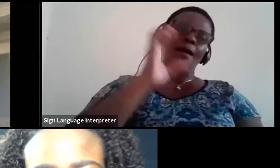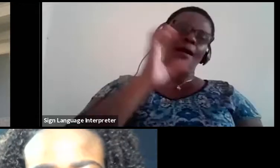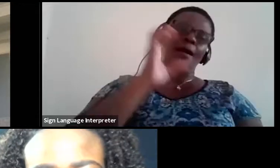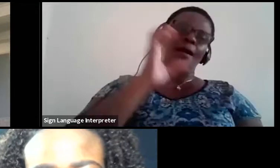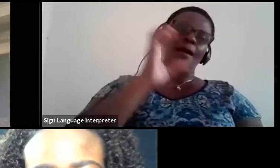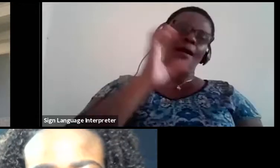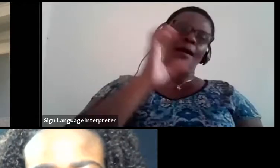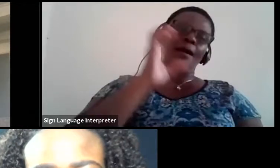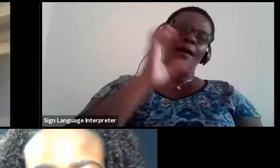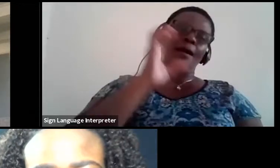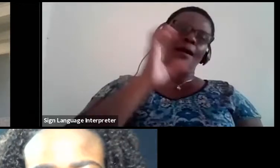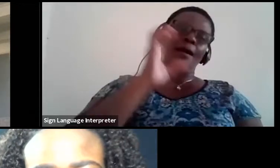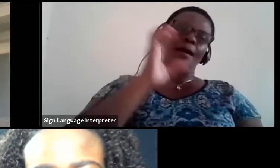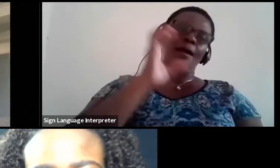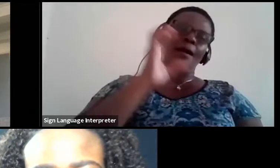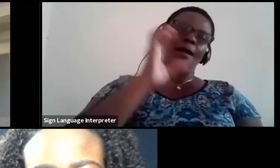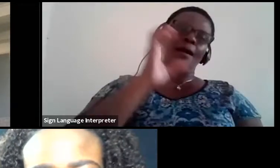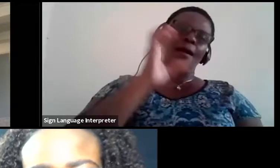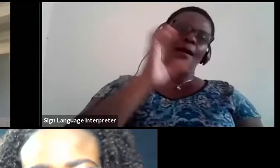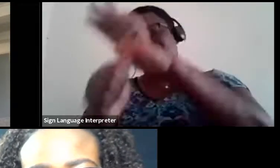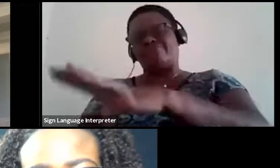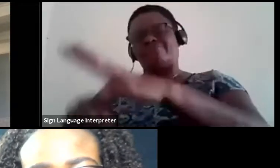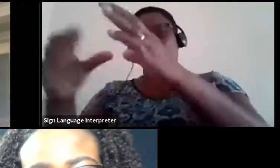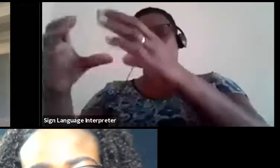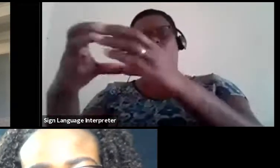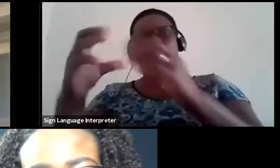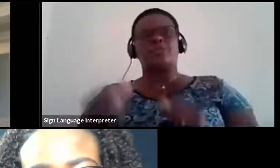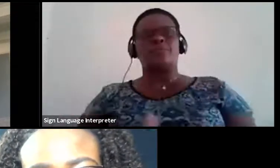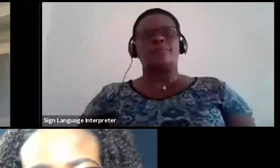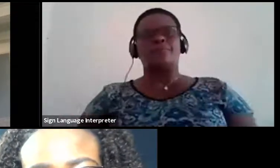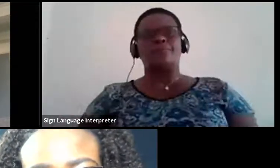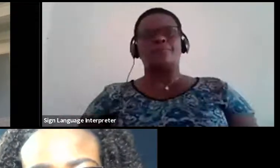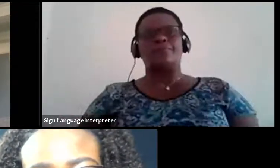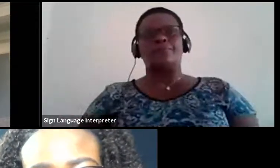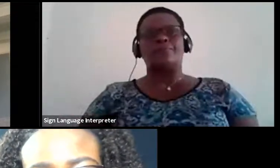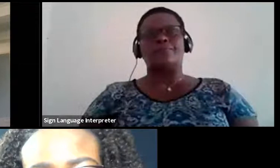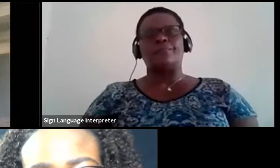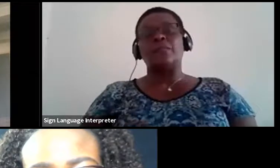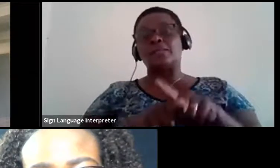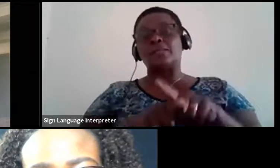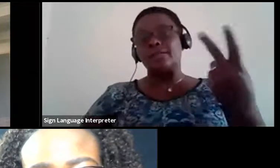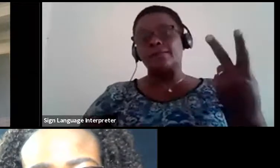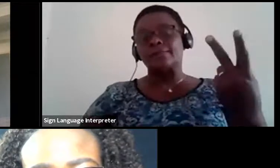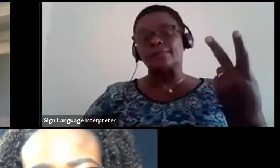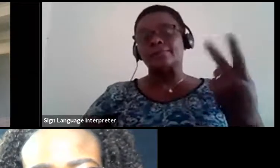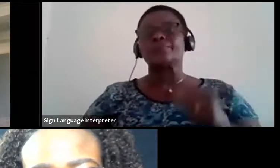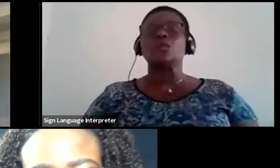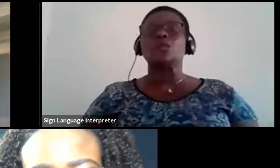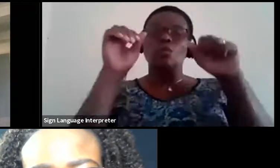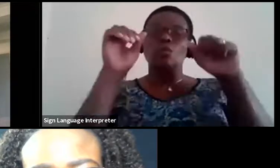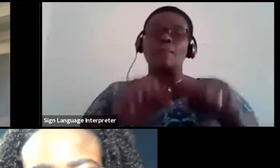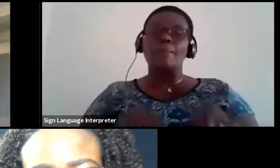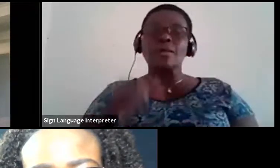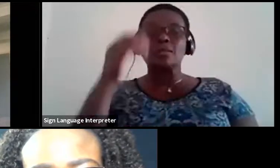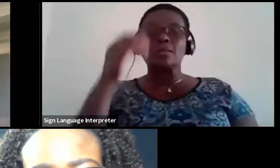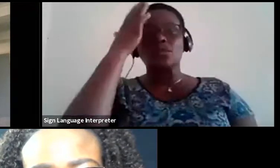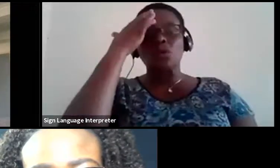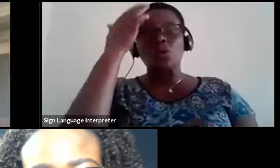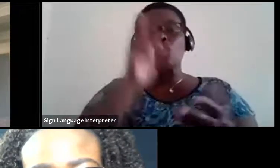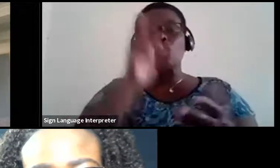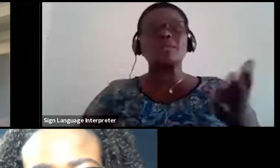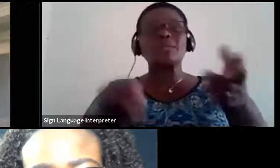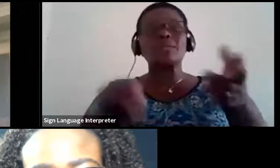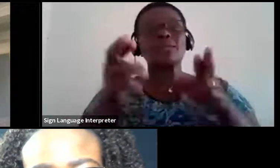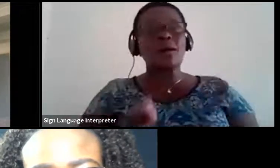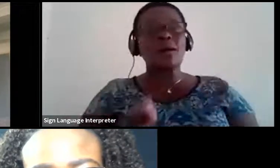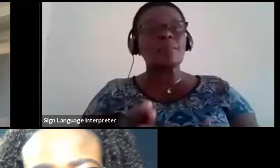is happening to be able to protect ourselves. Because as much as it sounds like an overrated cliche, if it's free, you're the product. So when you're